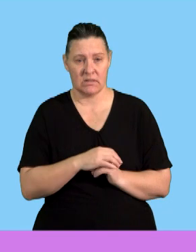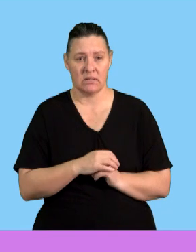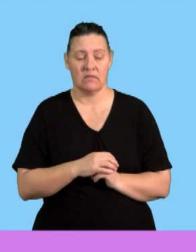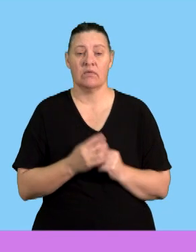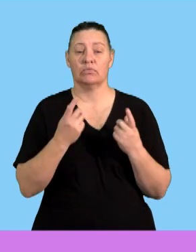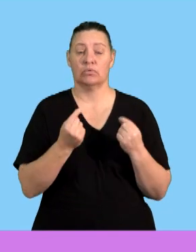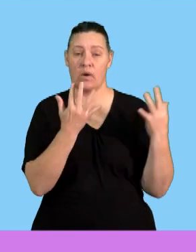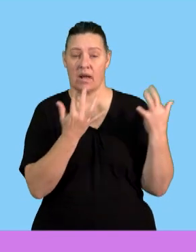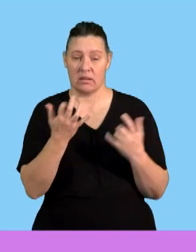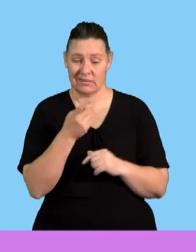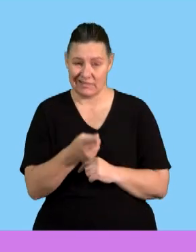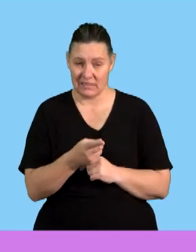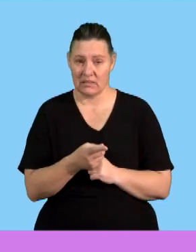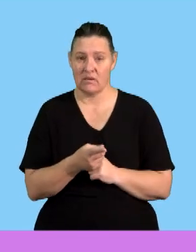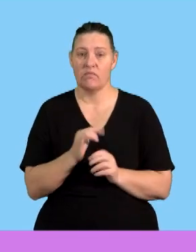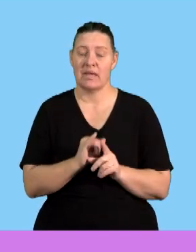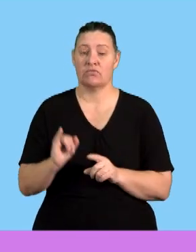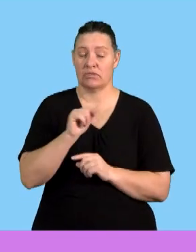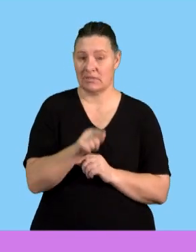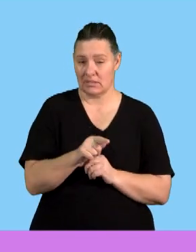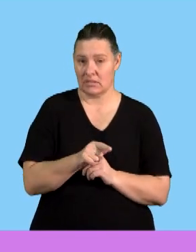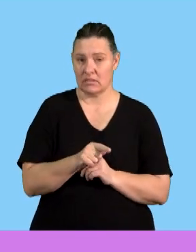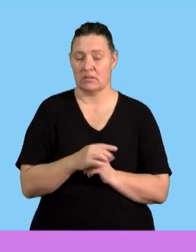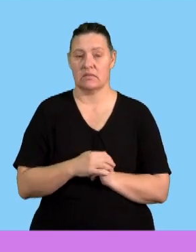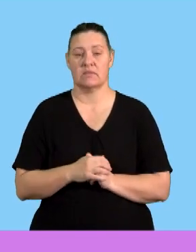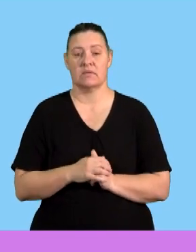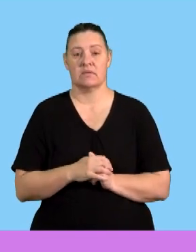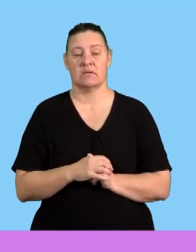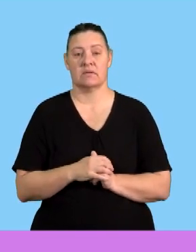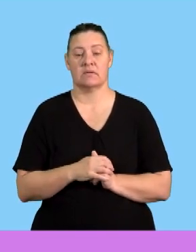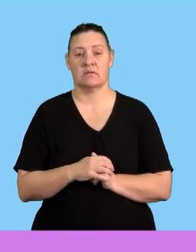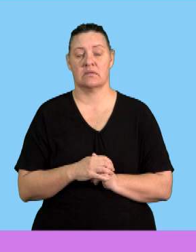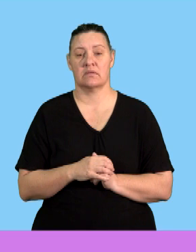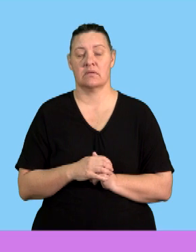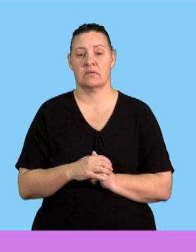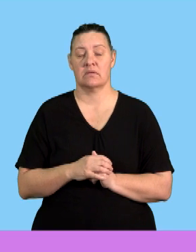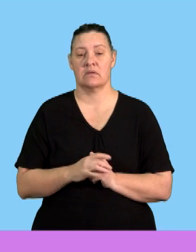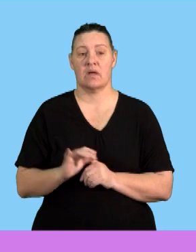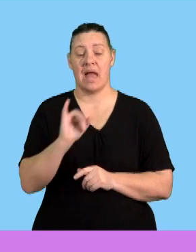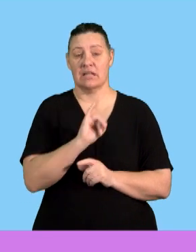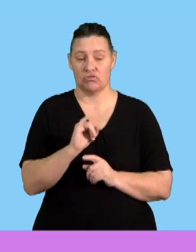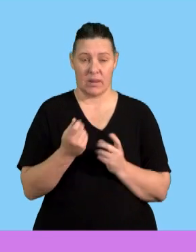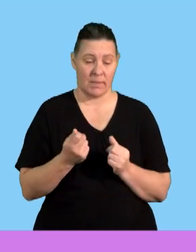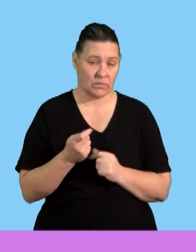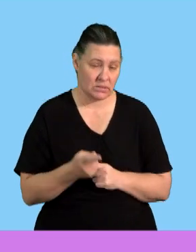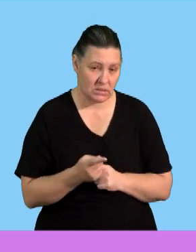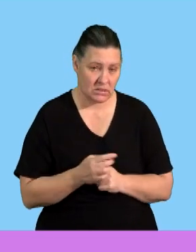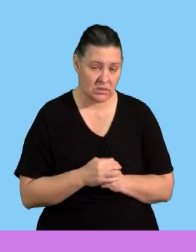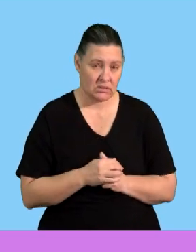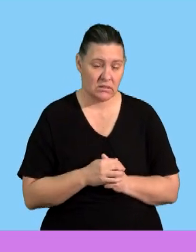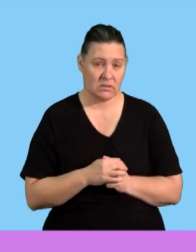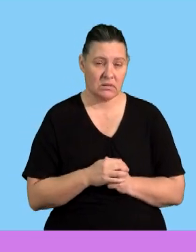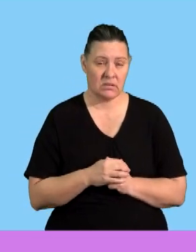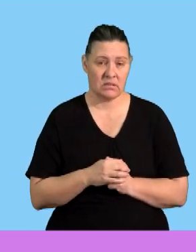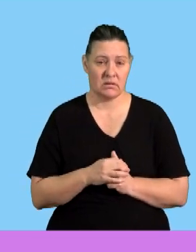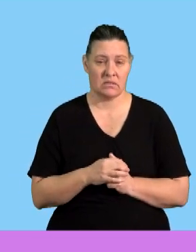use when doing calculations with interest are the following. The initial amount, that will